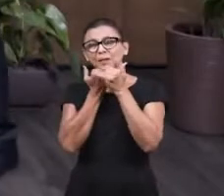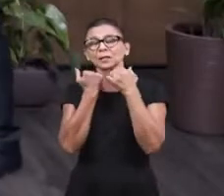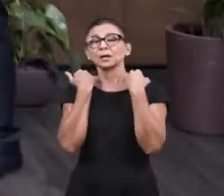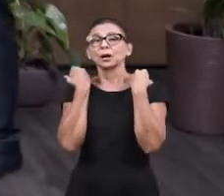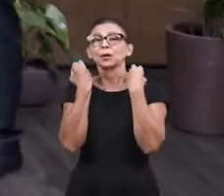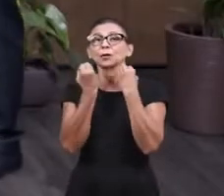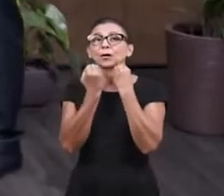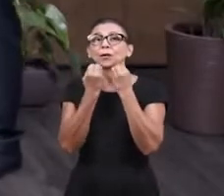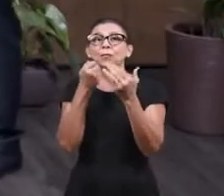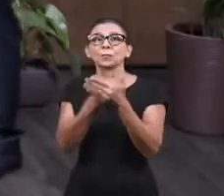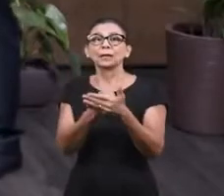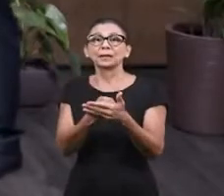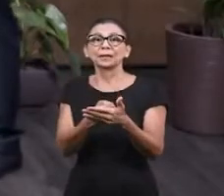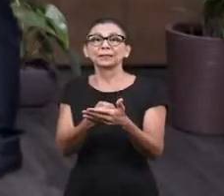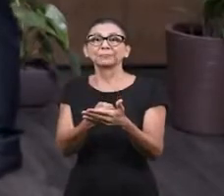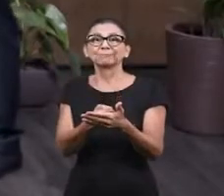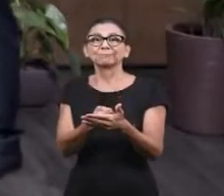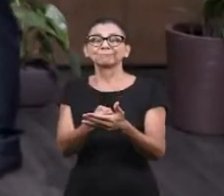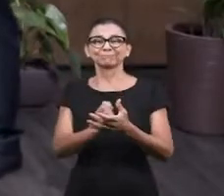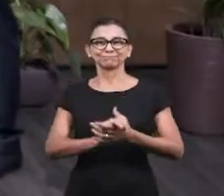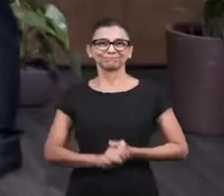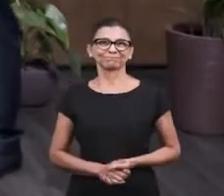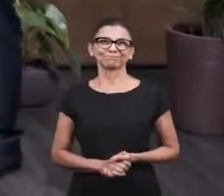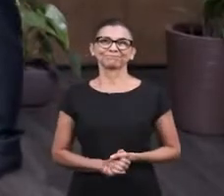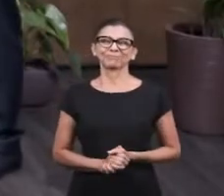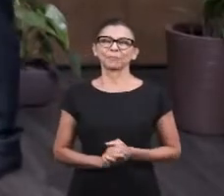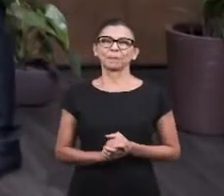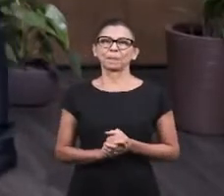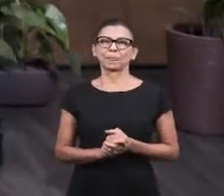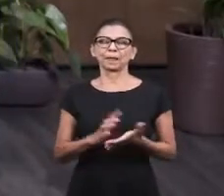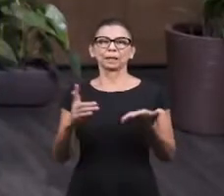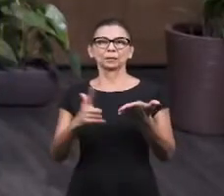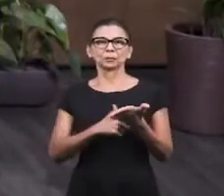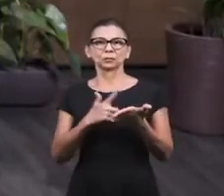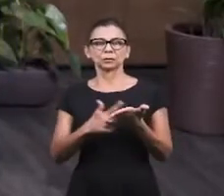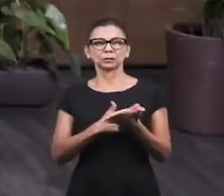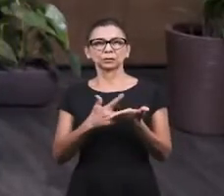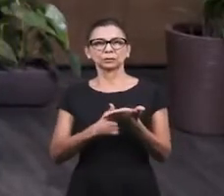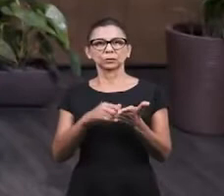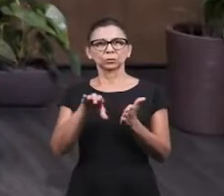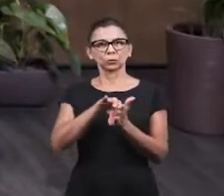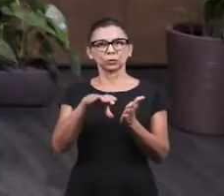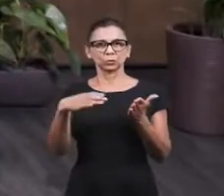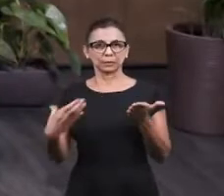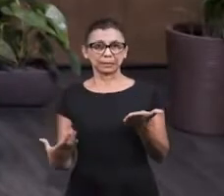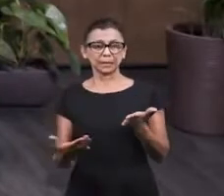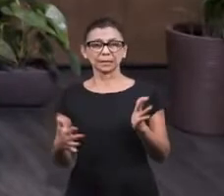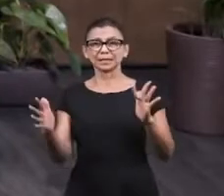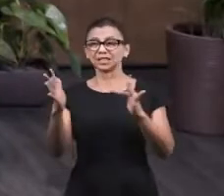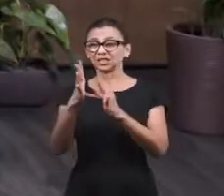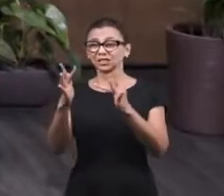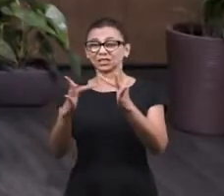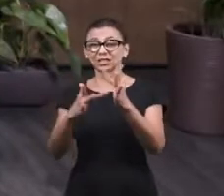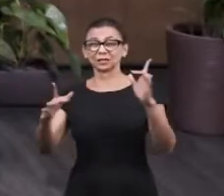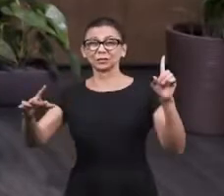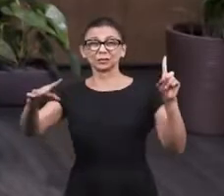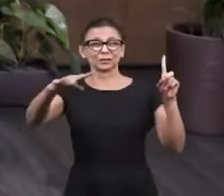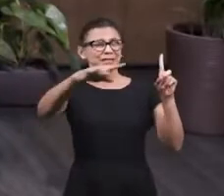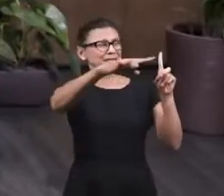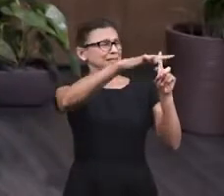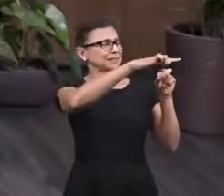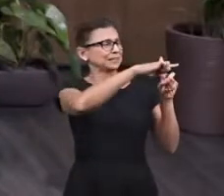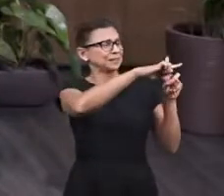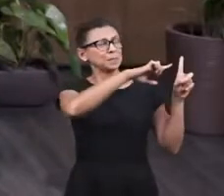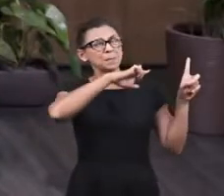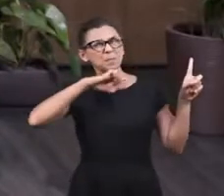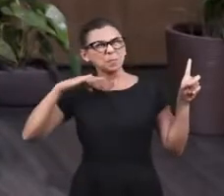was impossible to be paid. But here in the letter to Colossians, Jesus on the cross of Calvary,